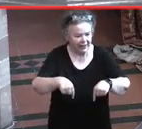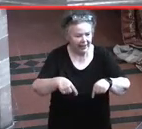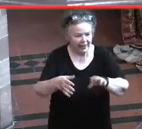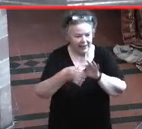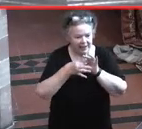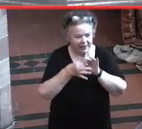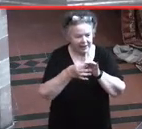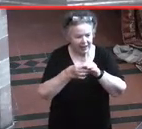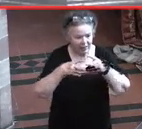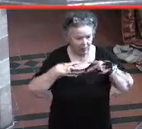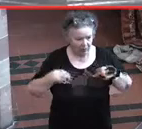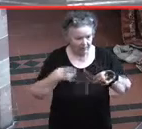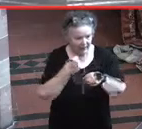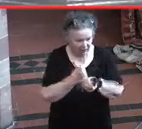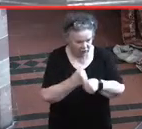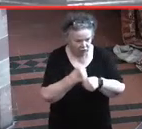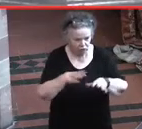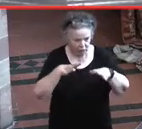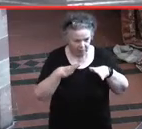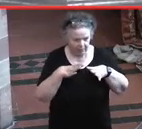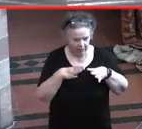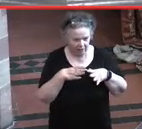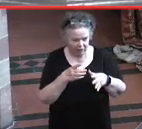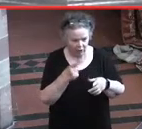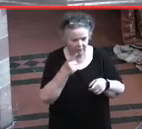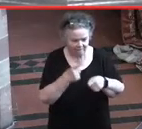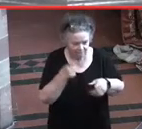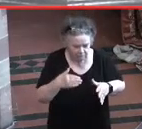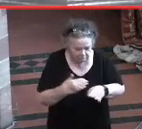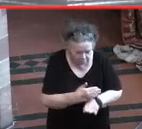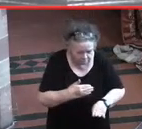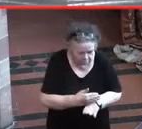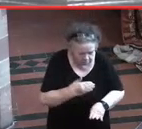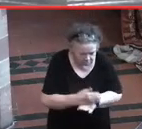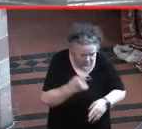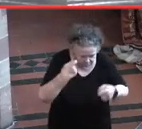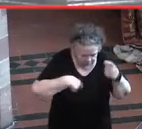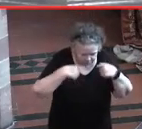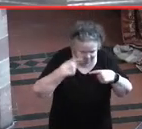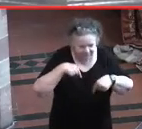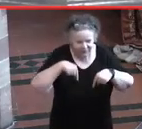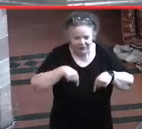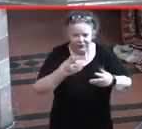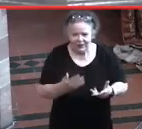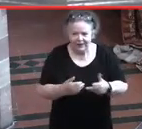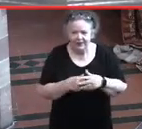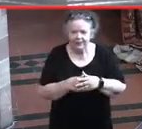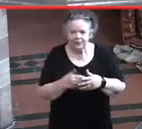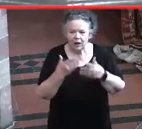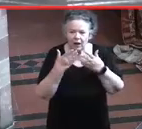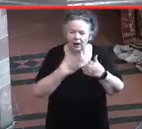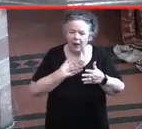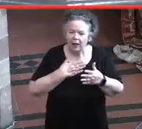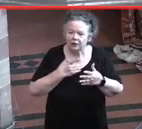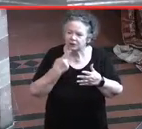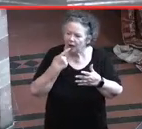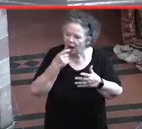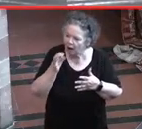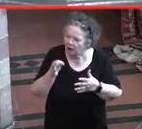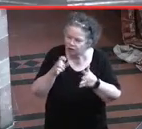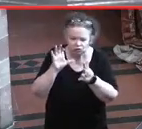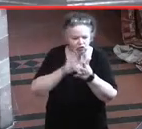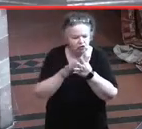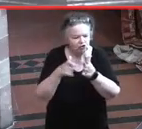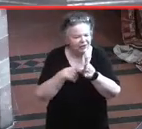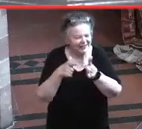been preparing really hard for this day. We thank them for all their efforts. So I'd like to invite Chris to offer a word of welcome, give us